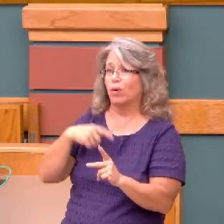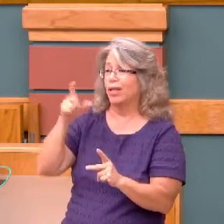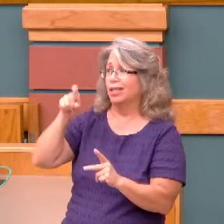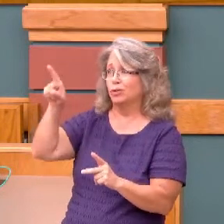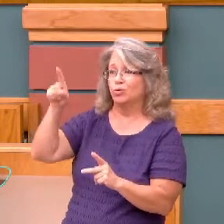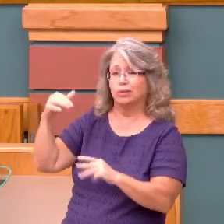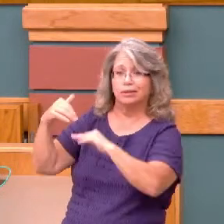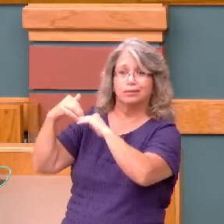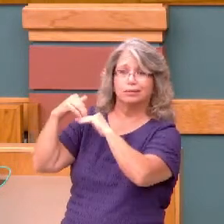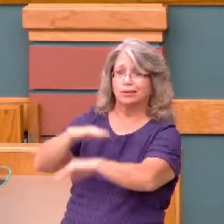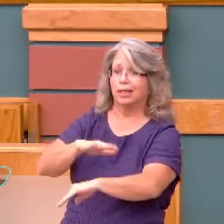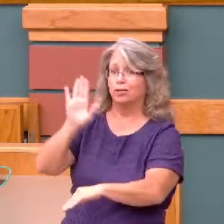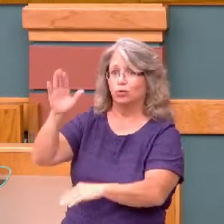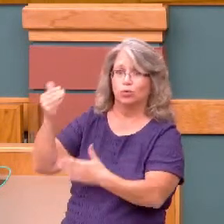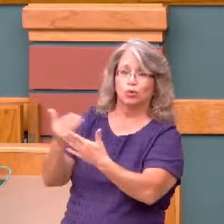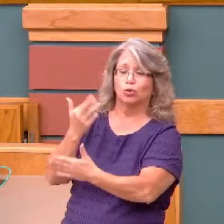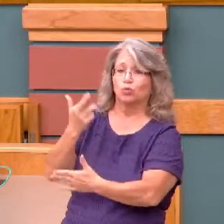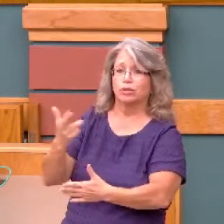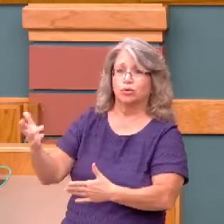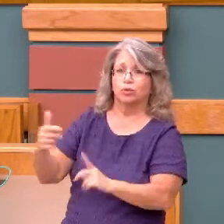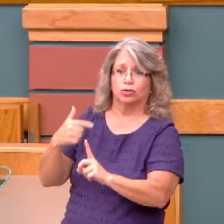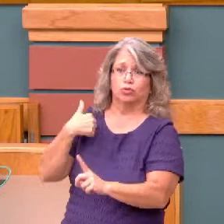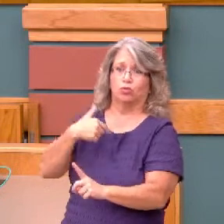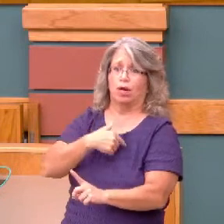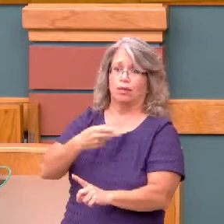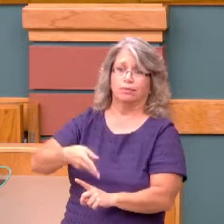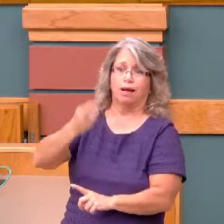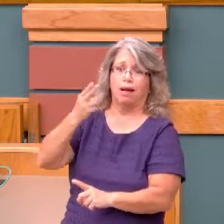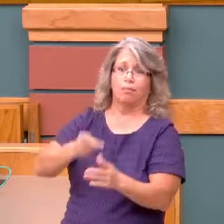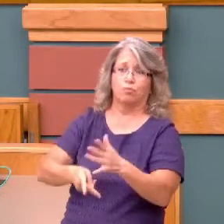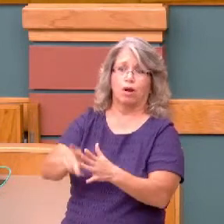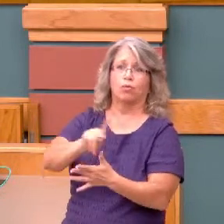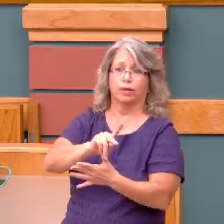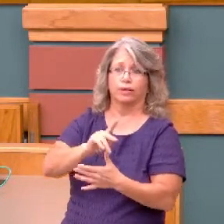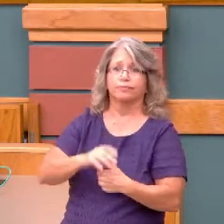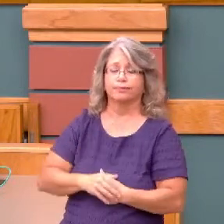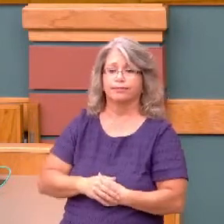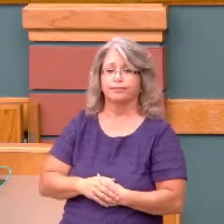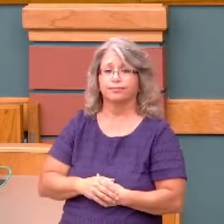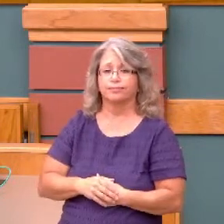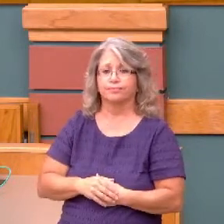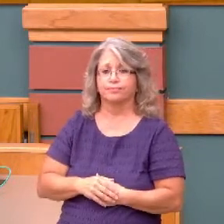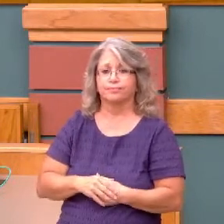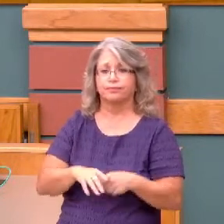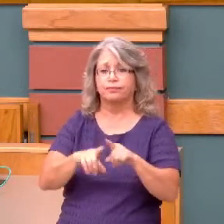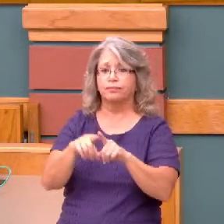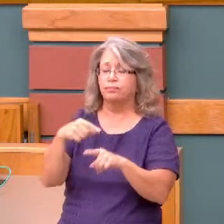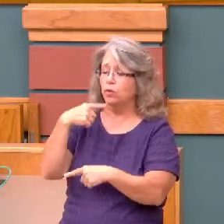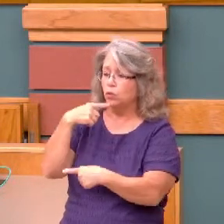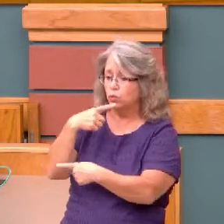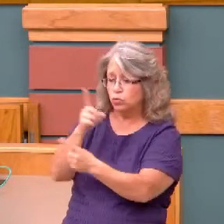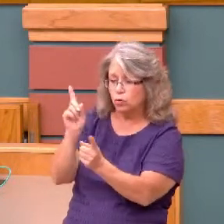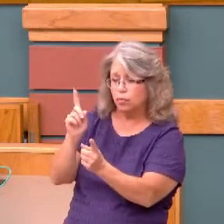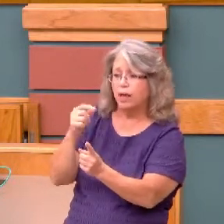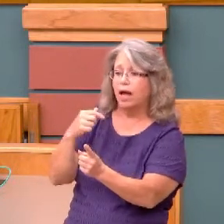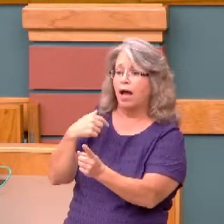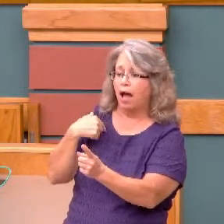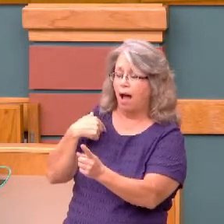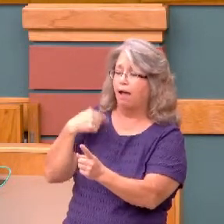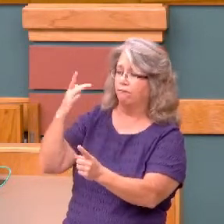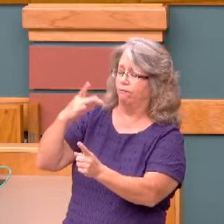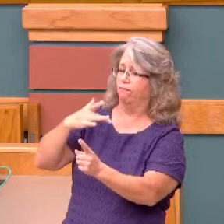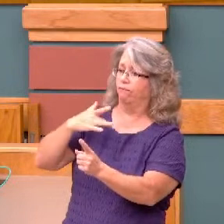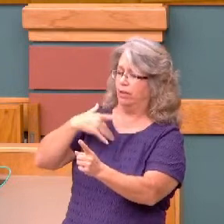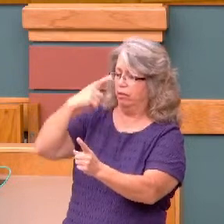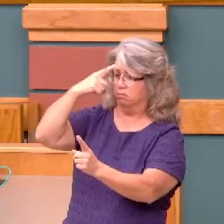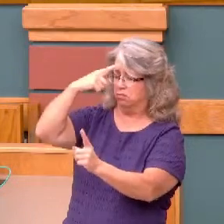resources to us as a high priority. I also told them that I was optimistic in this way, that we had the tools to